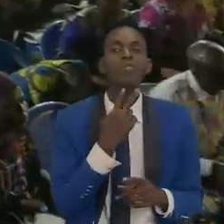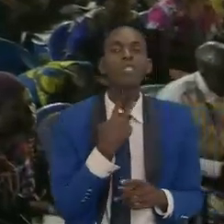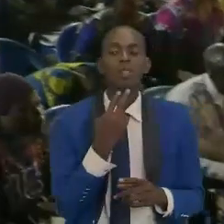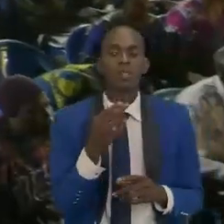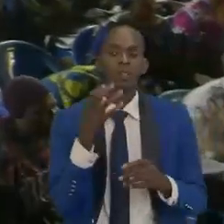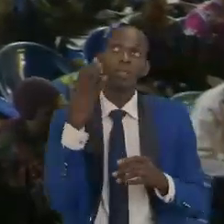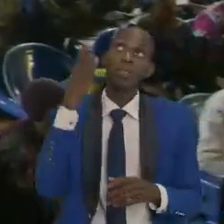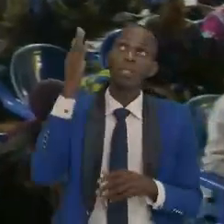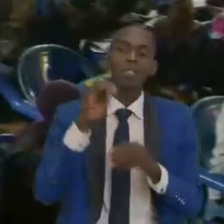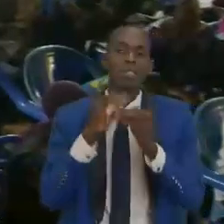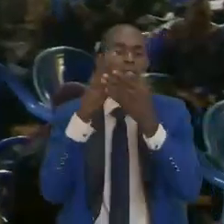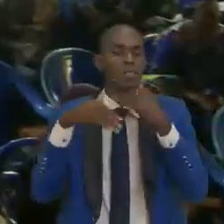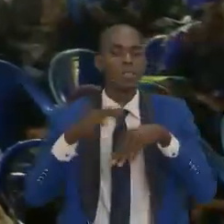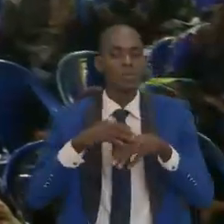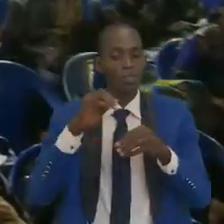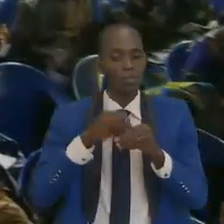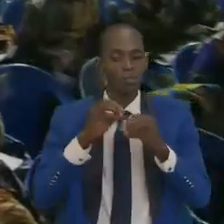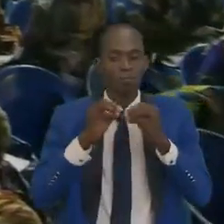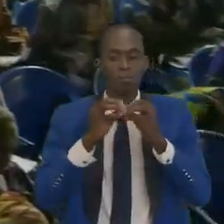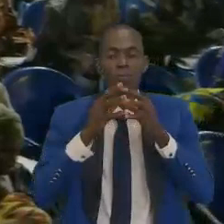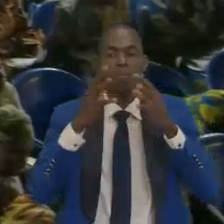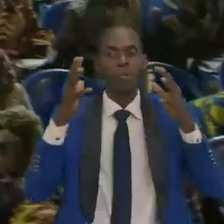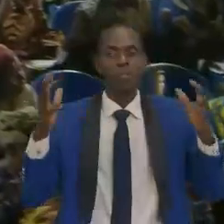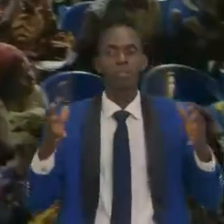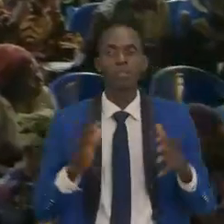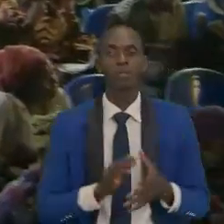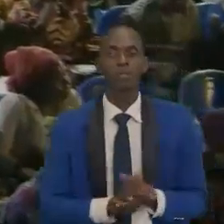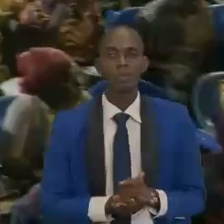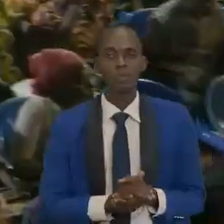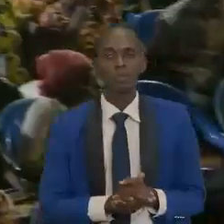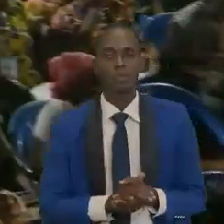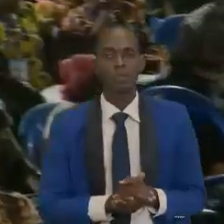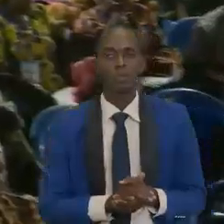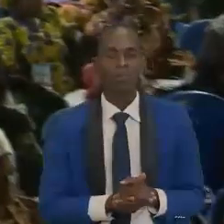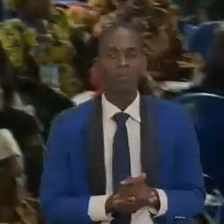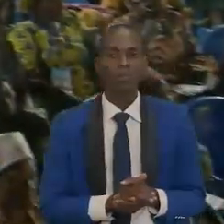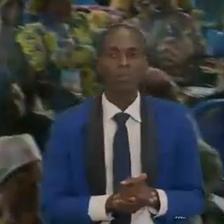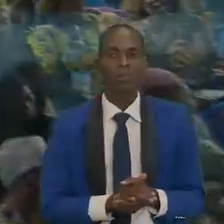heaven, abundance.